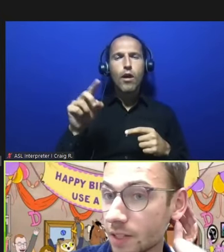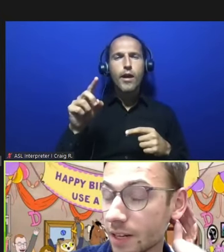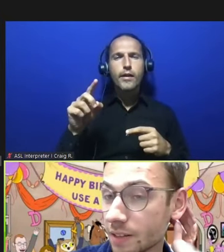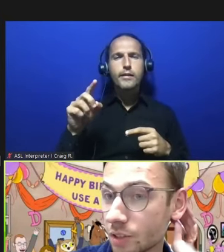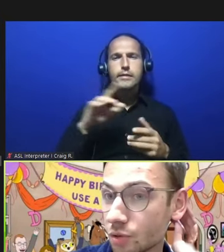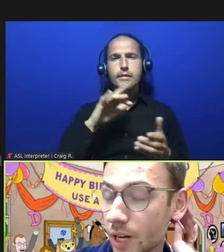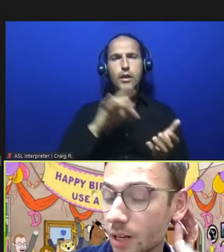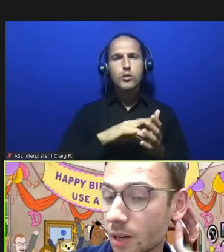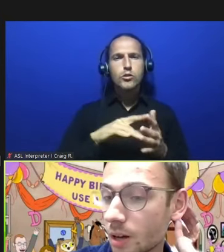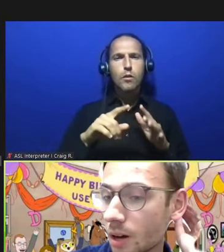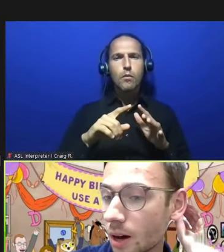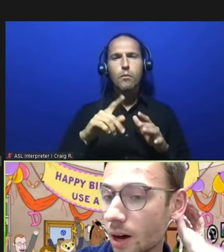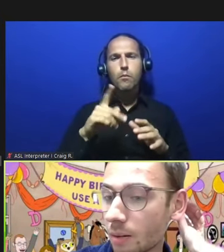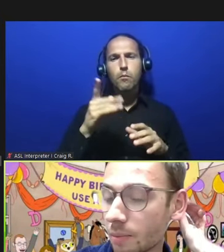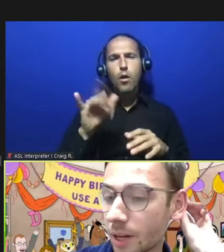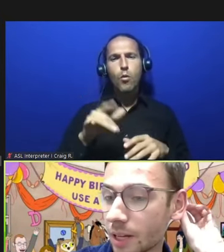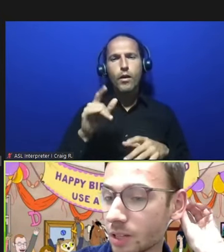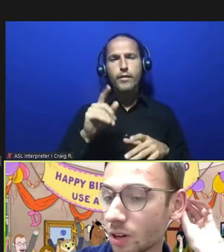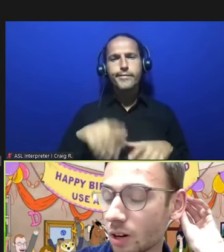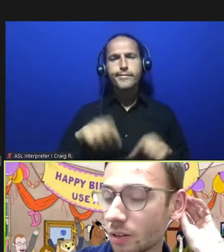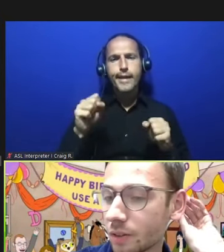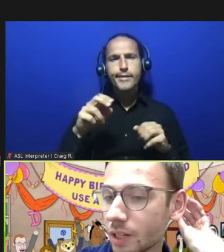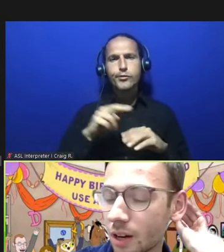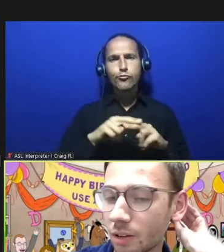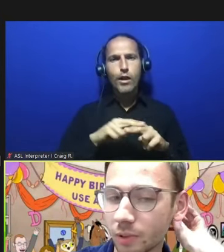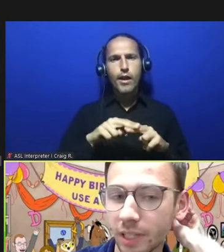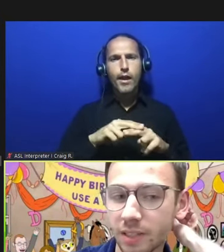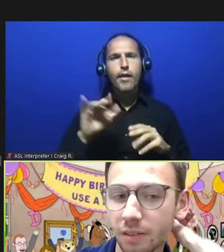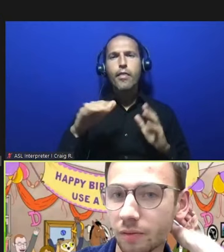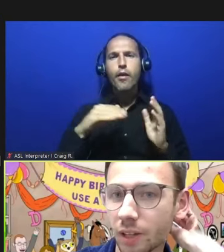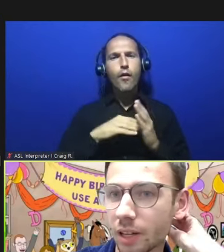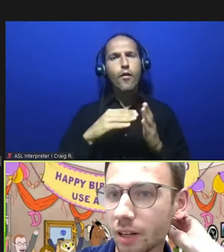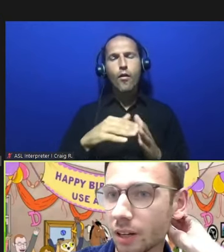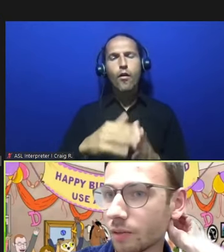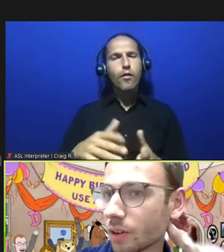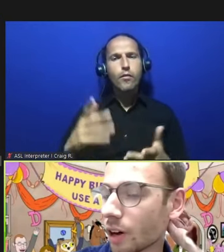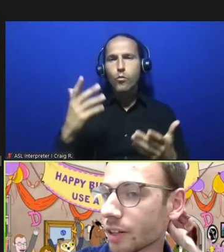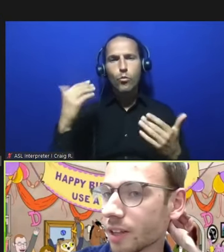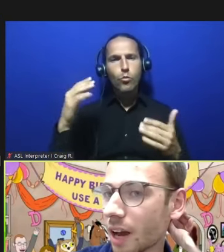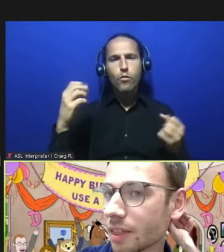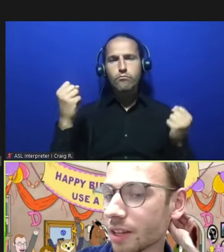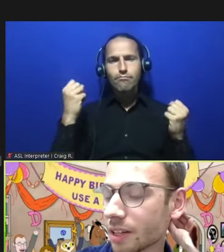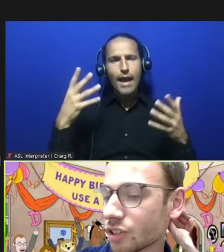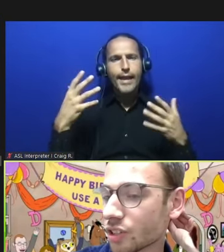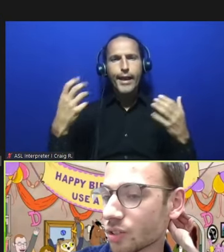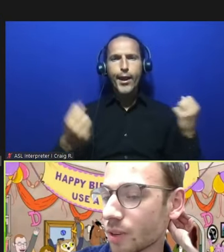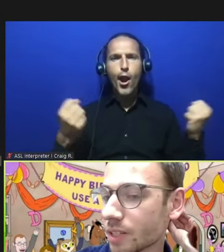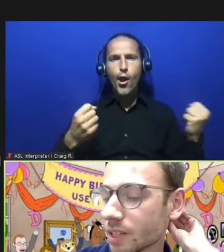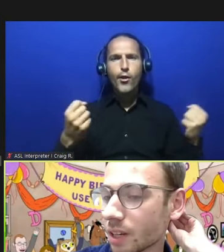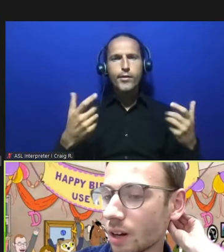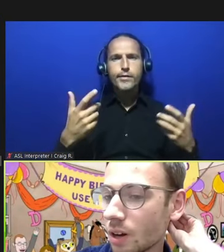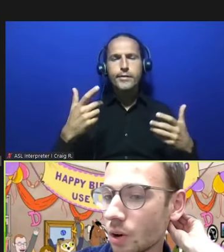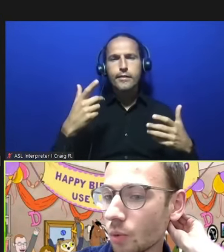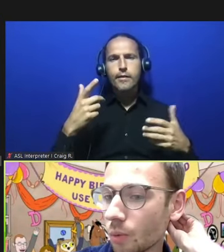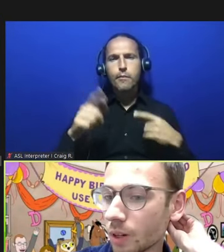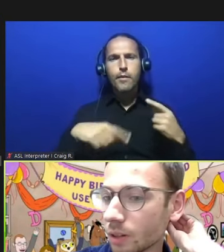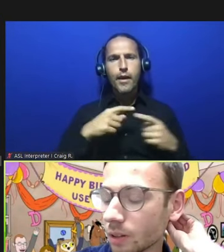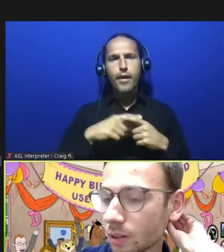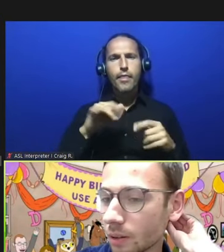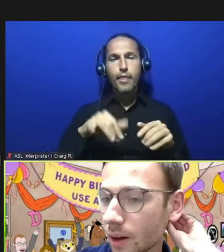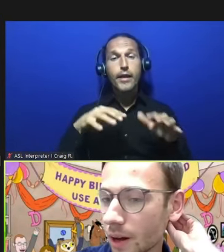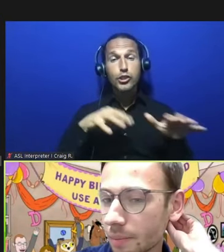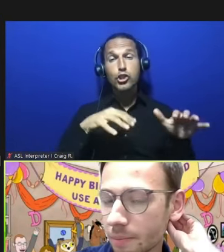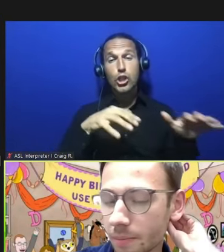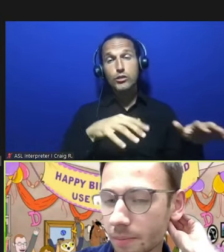day to get to the train. It is often an unrelenting flood of cars. I think congestion pricing